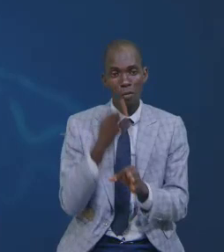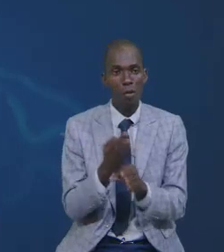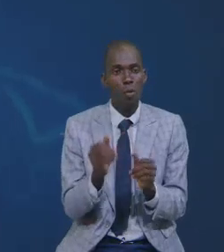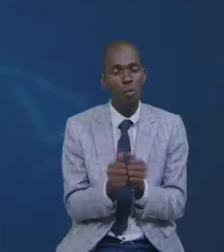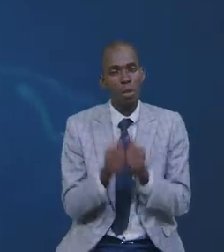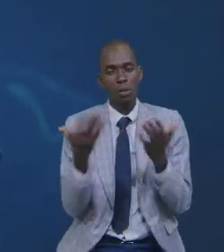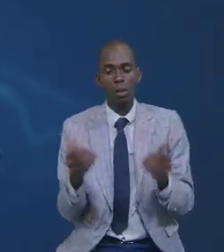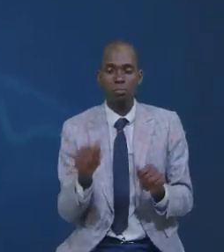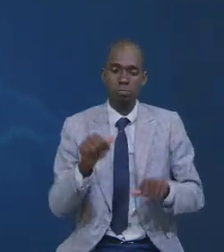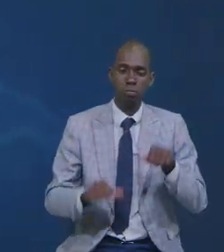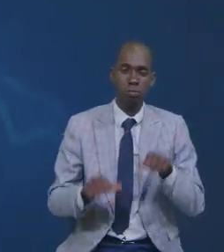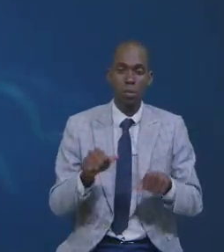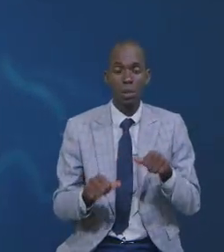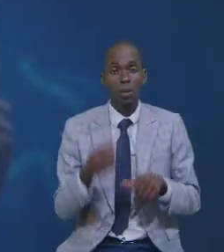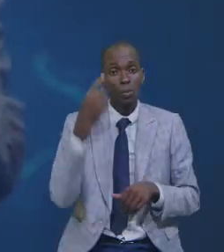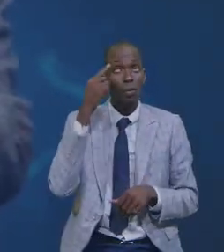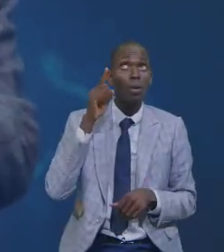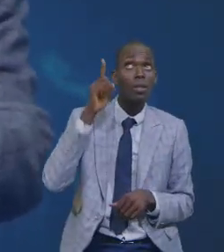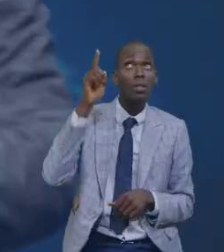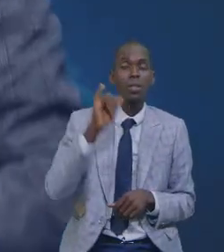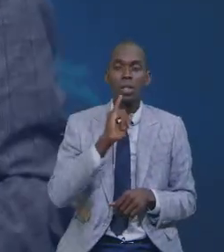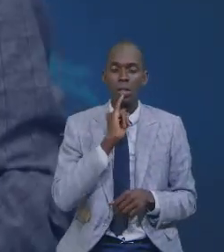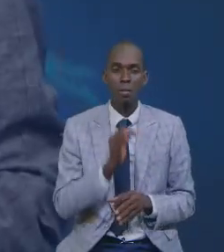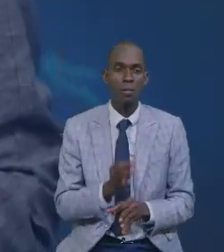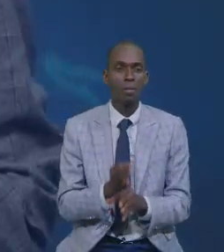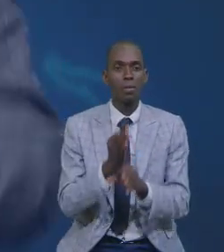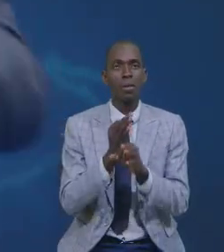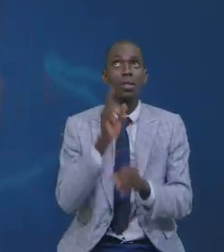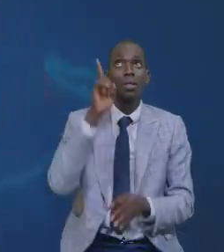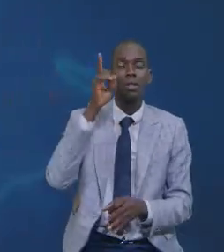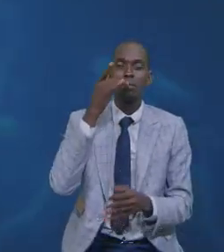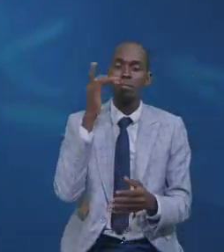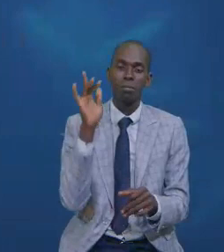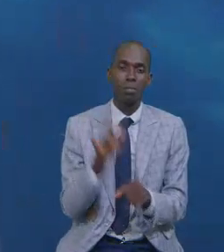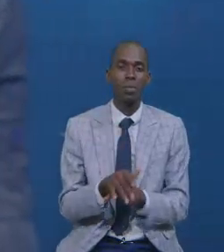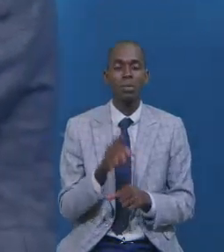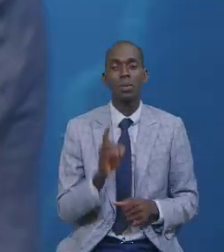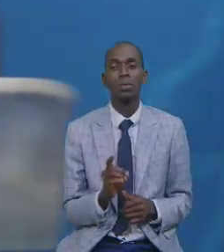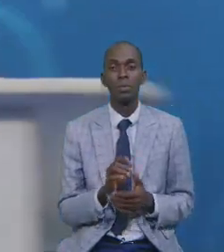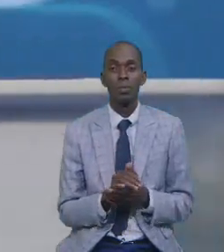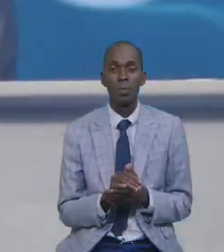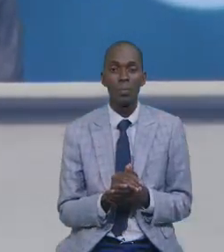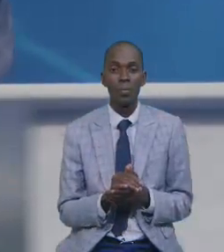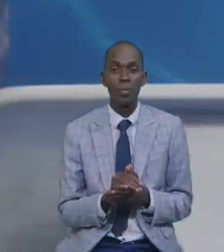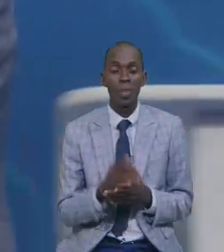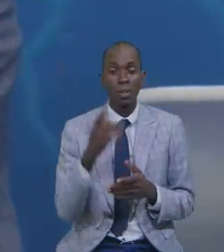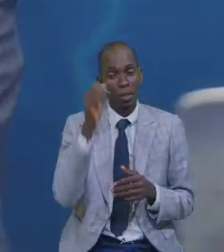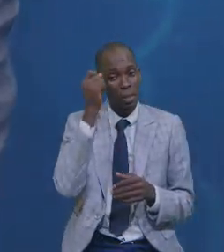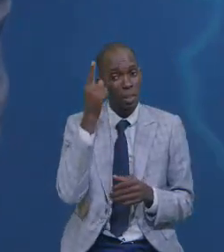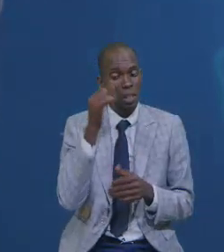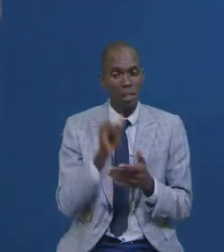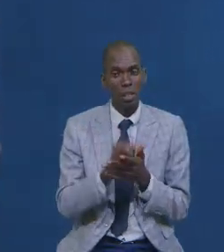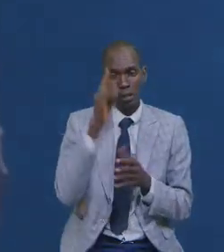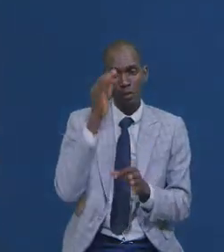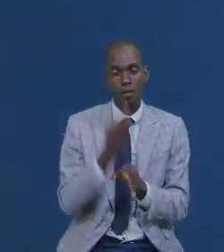wavering, for he is faithful that promise. You understand? The faith we have in